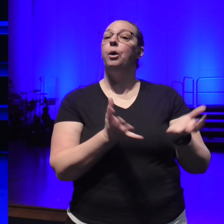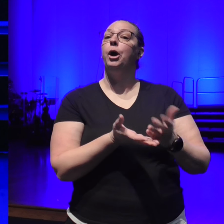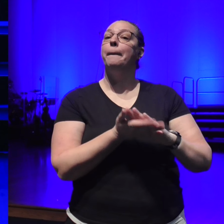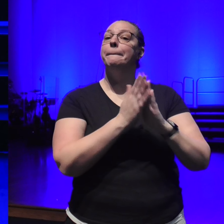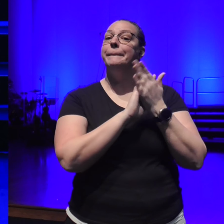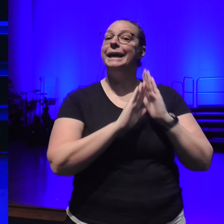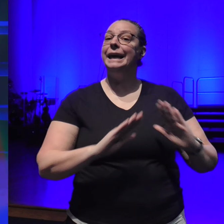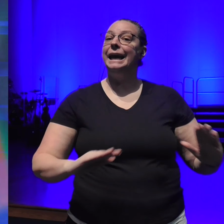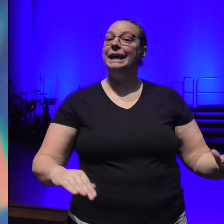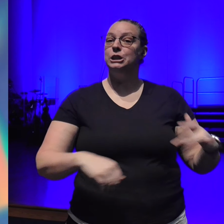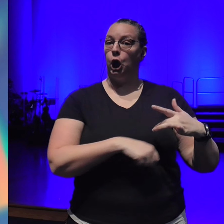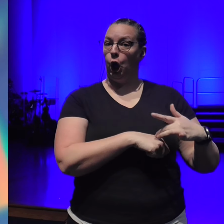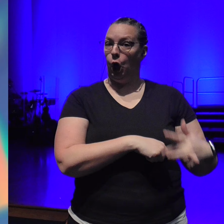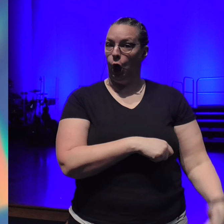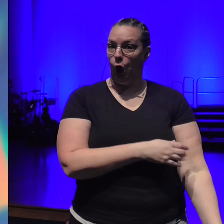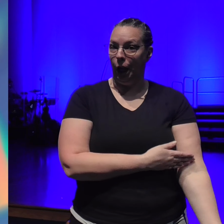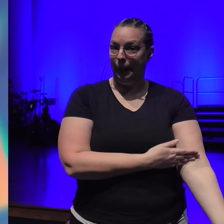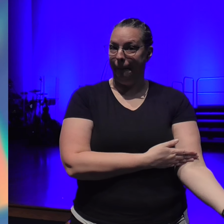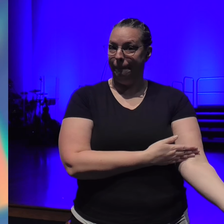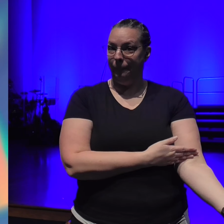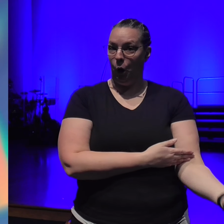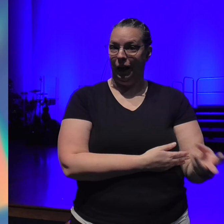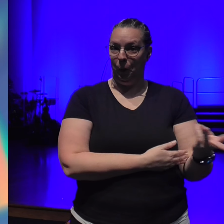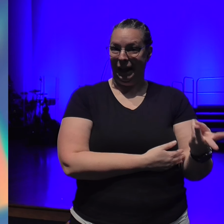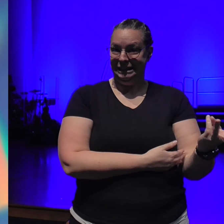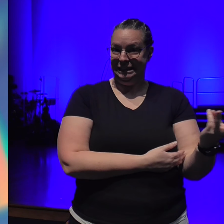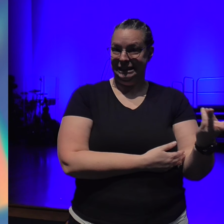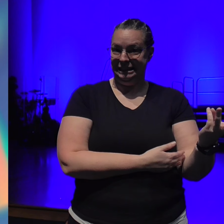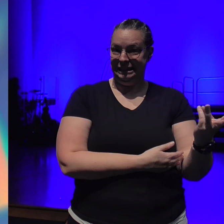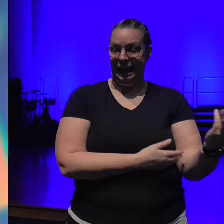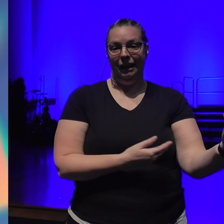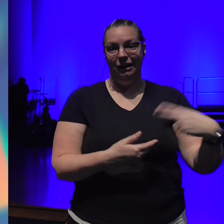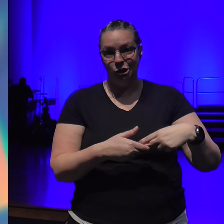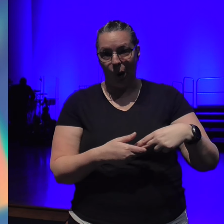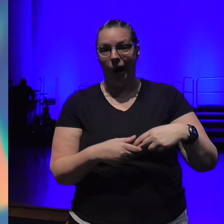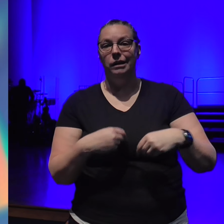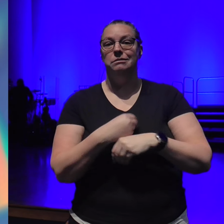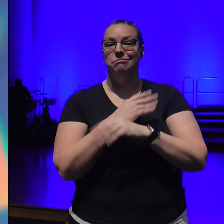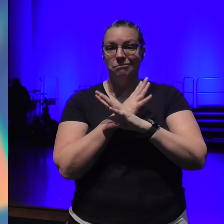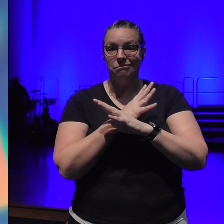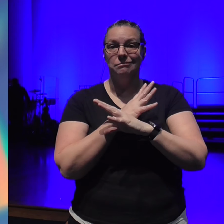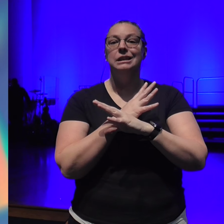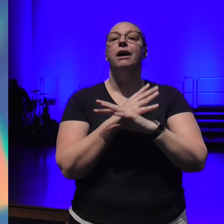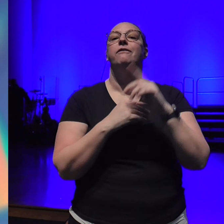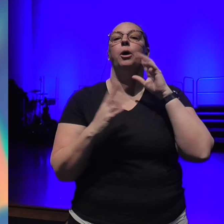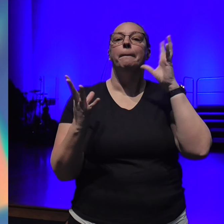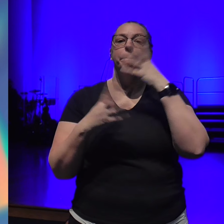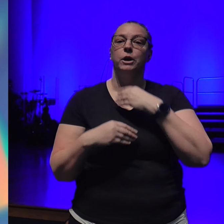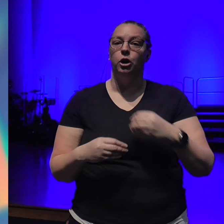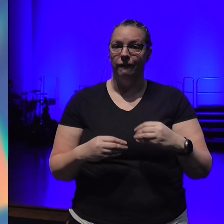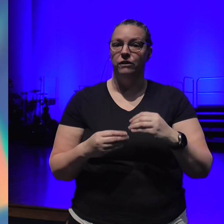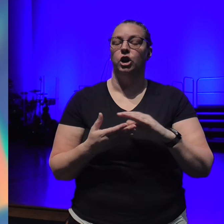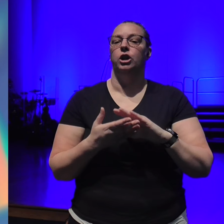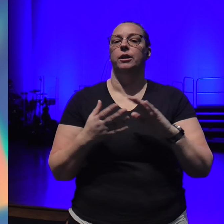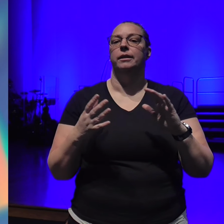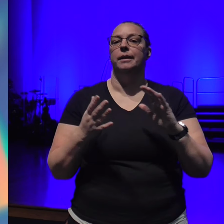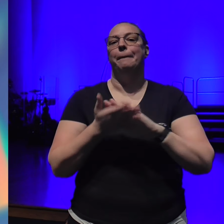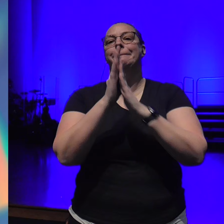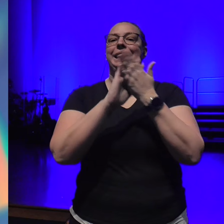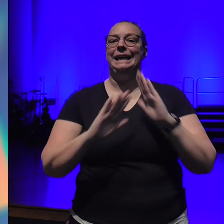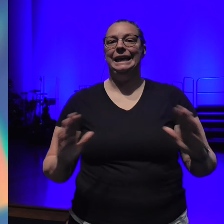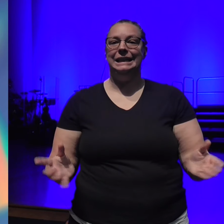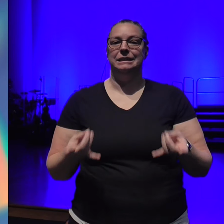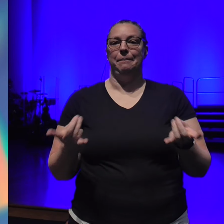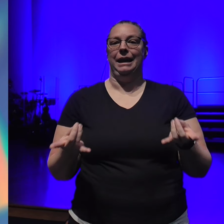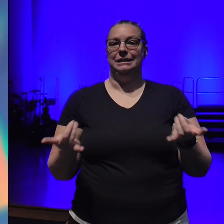in the morning, so that's Wednesday morning, you can join Reverend Chris and Dr. Michelle on Zoom for a beautiful world peace meditation.